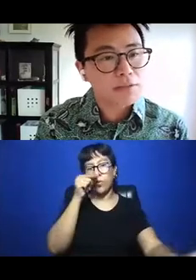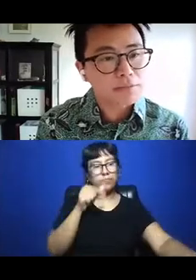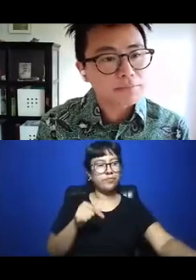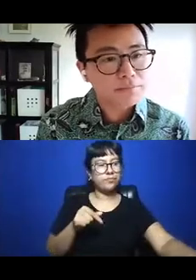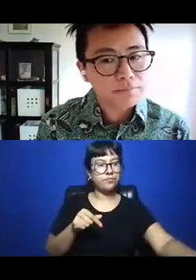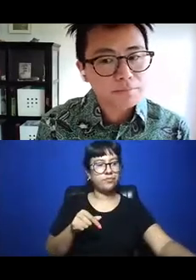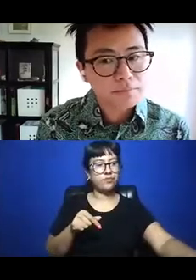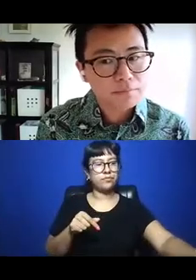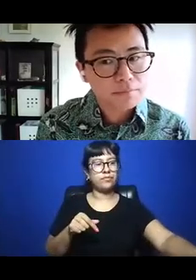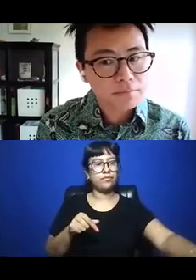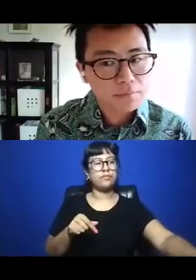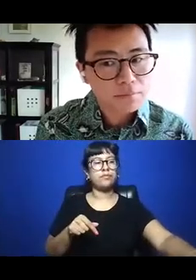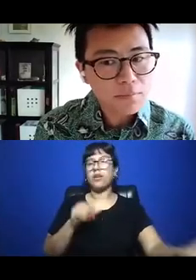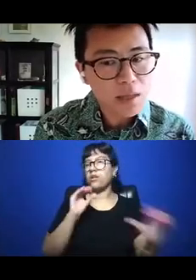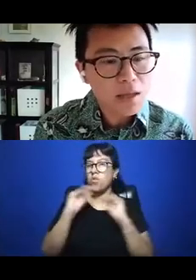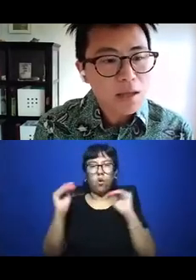product.